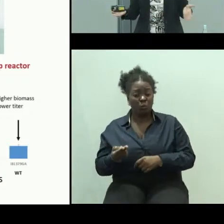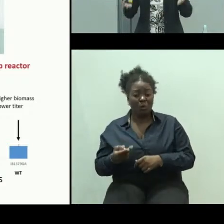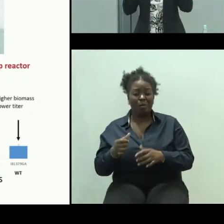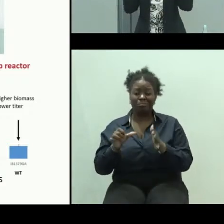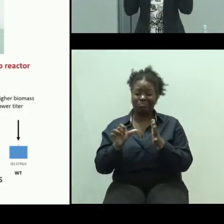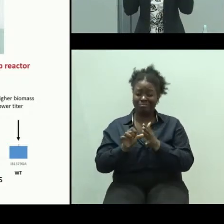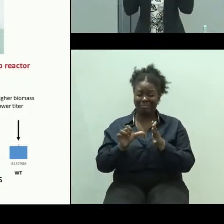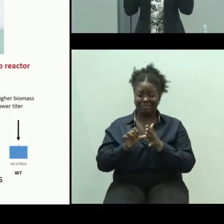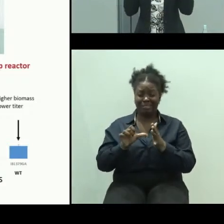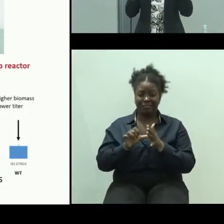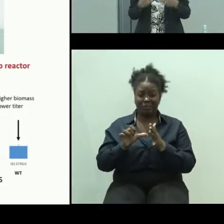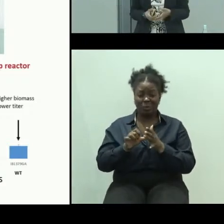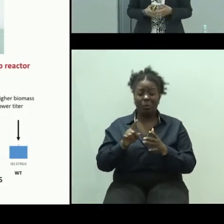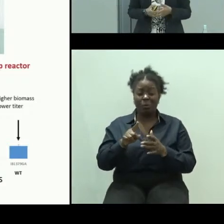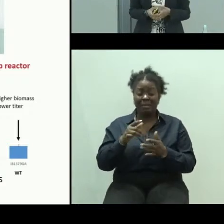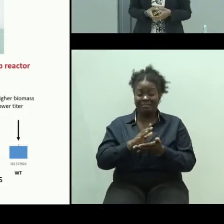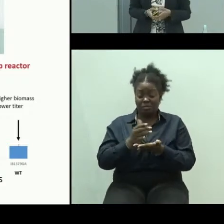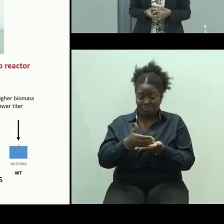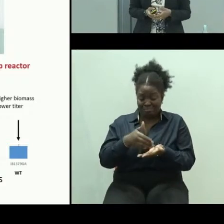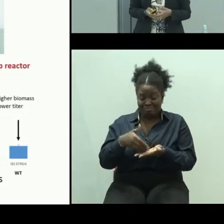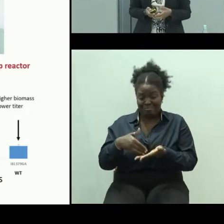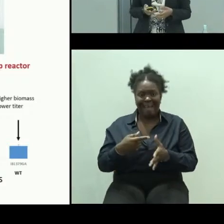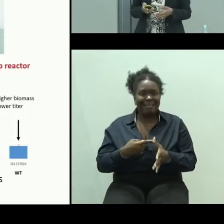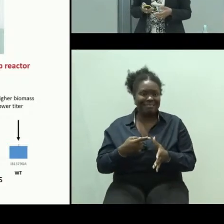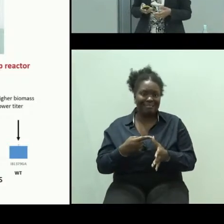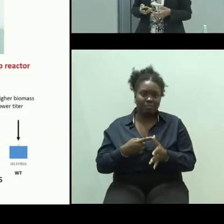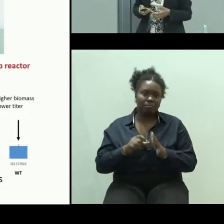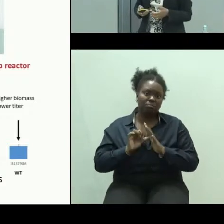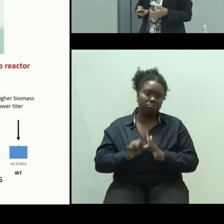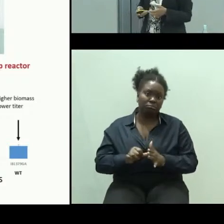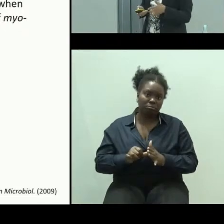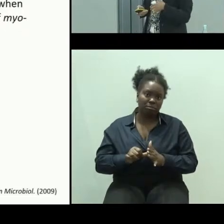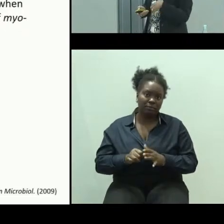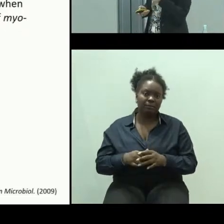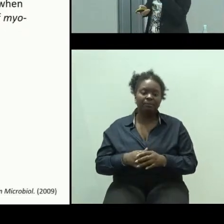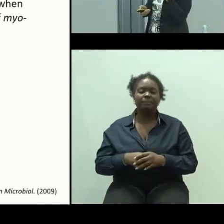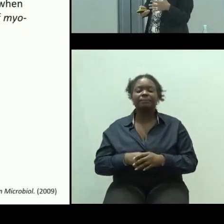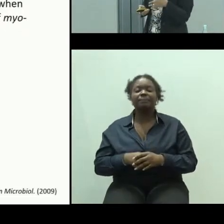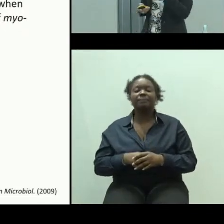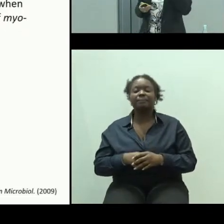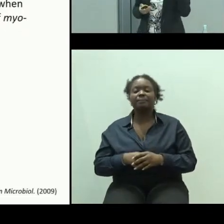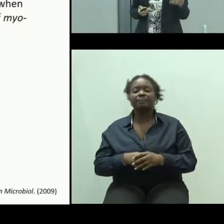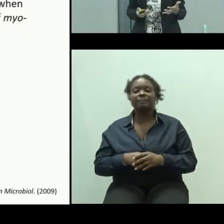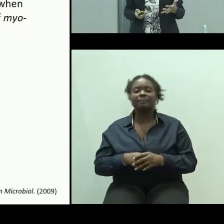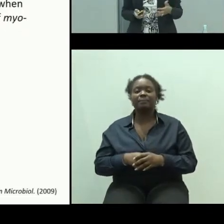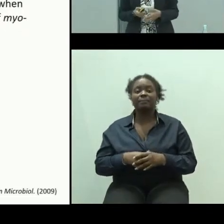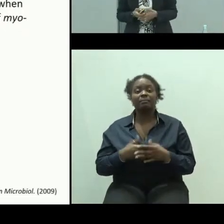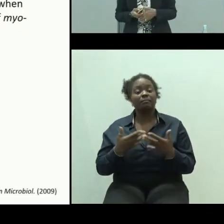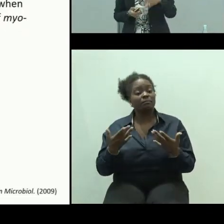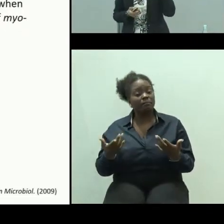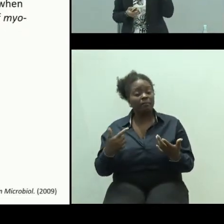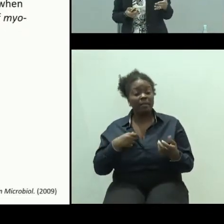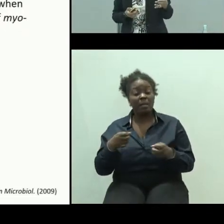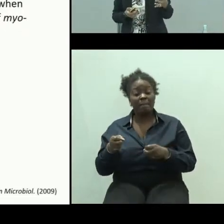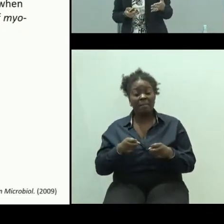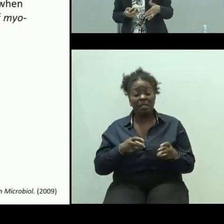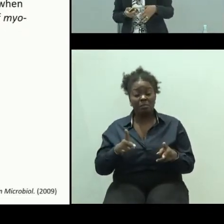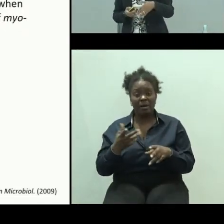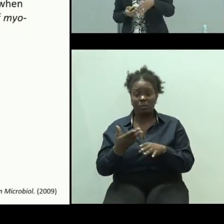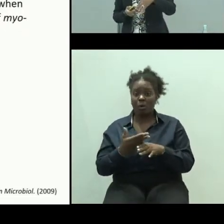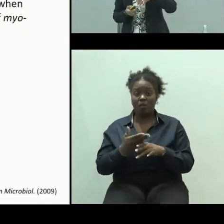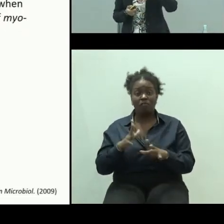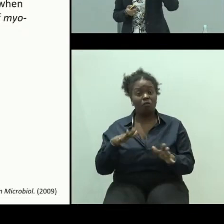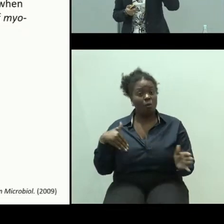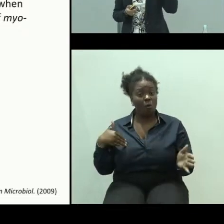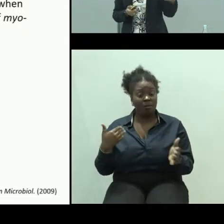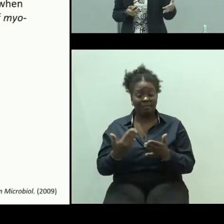from accumulating a lot of acetate and allowed us to make our product of interest. Now, I mentioned that this was a pathway we've worked on for a long time because it's